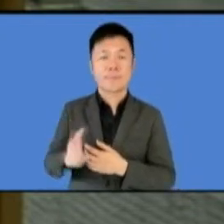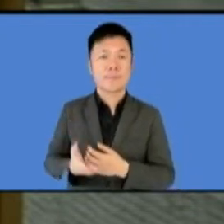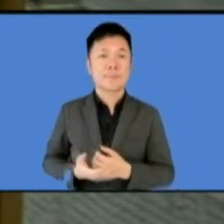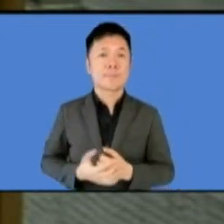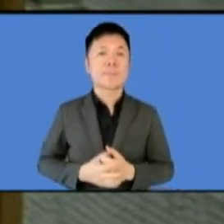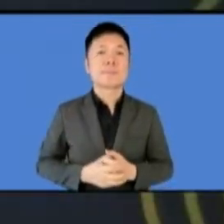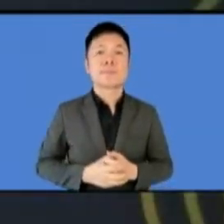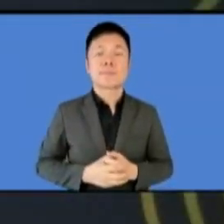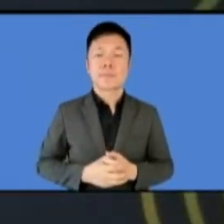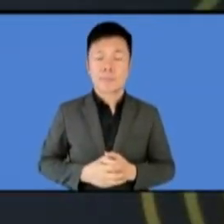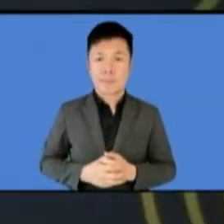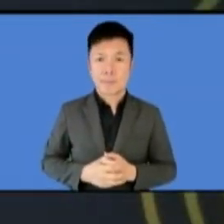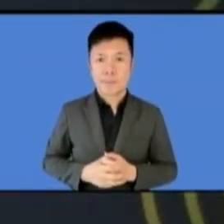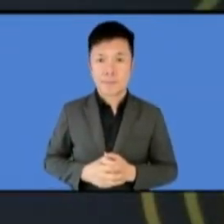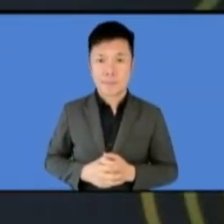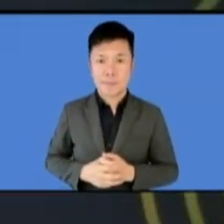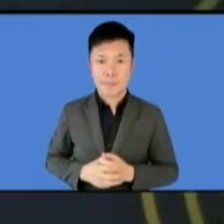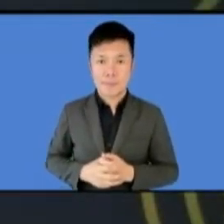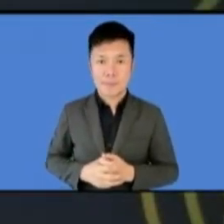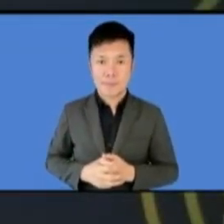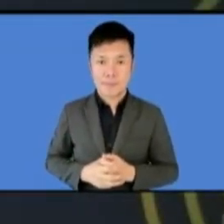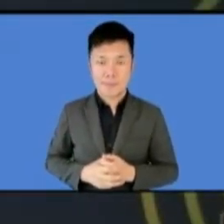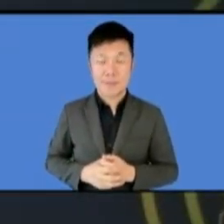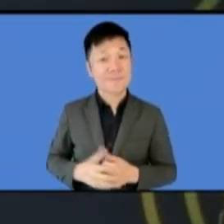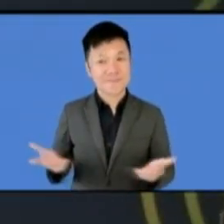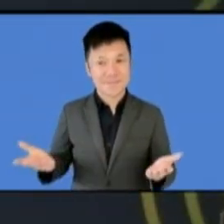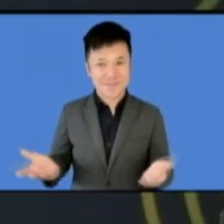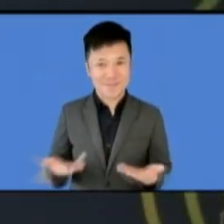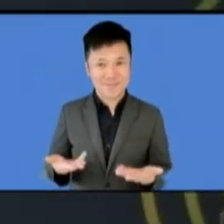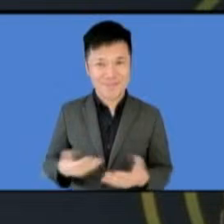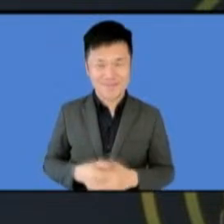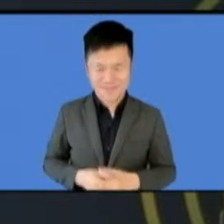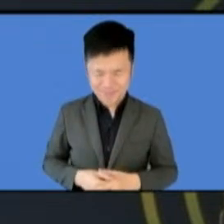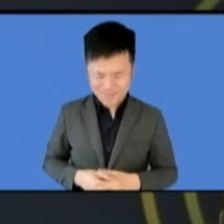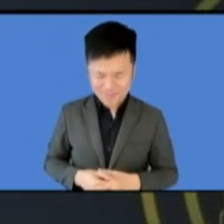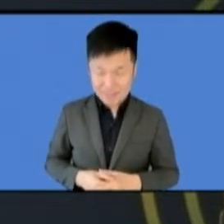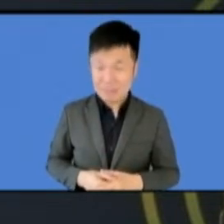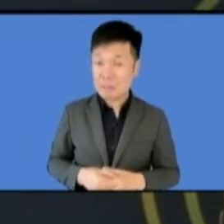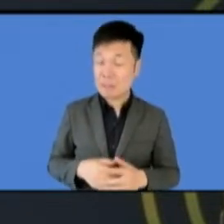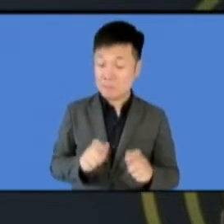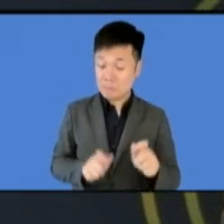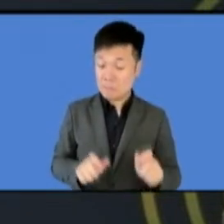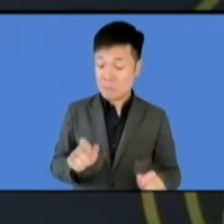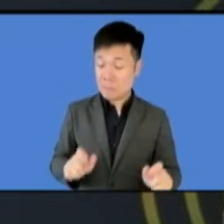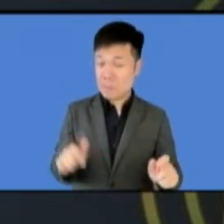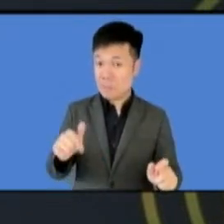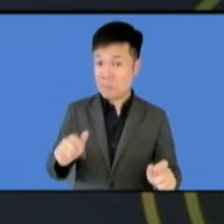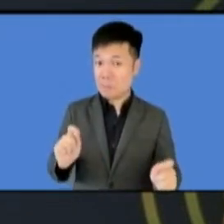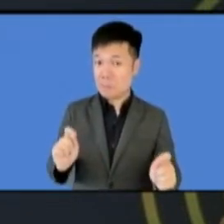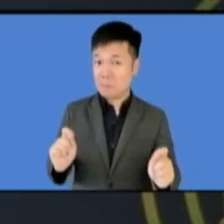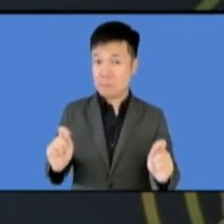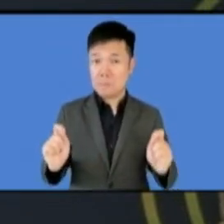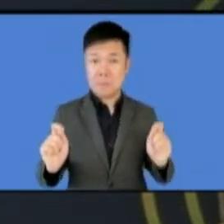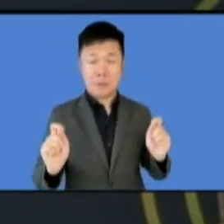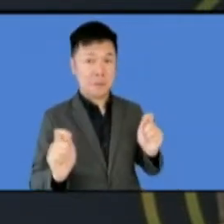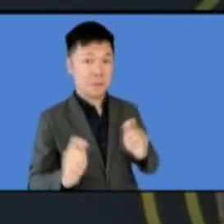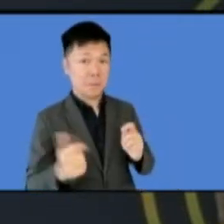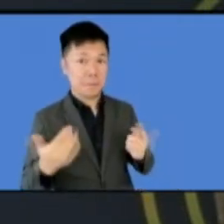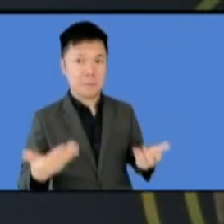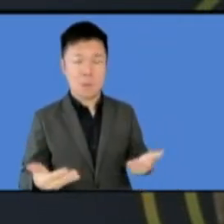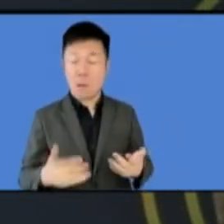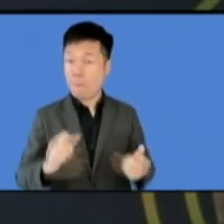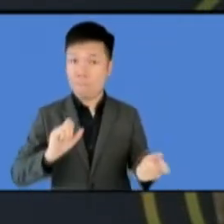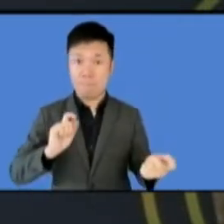Well, as we all here know, that the demographic transition in Asia and Pacific is really